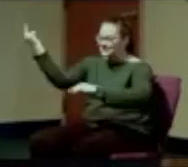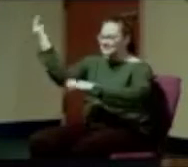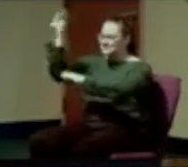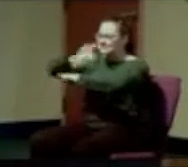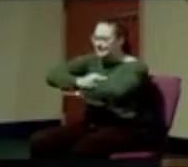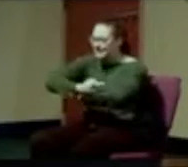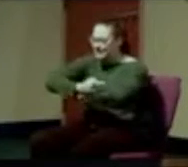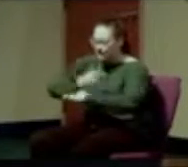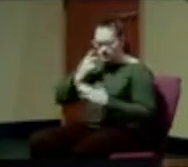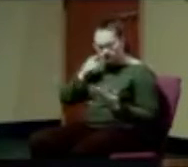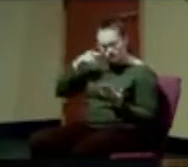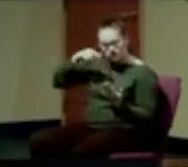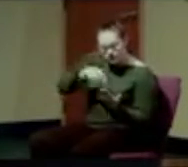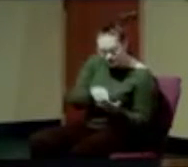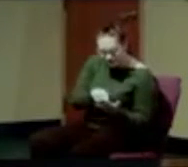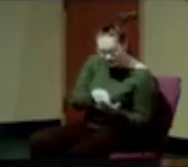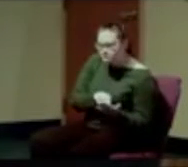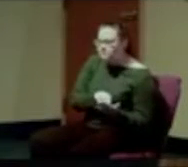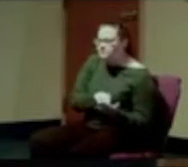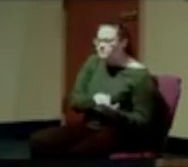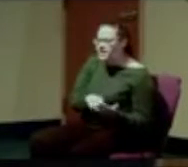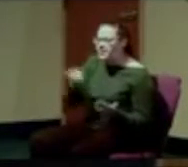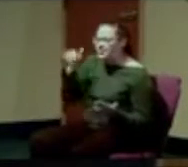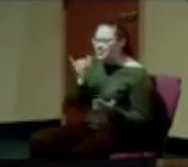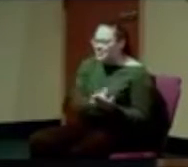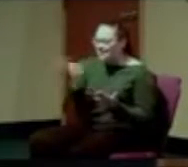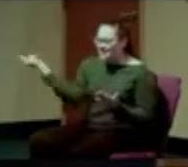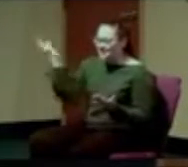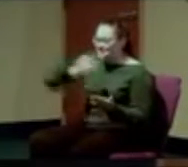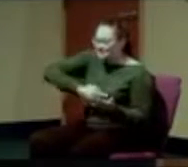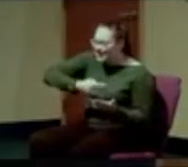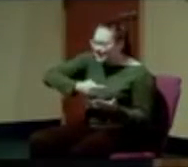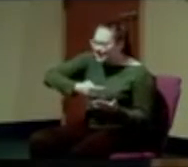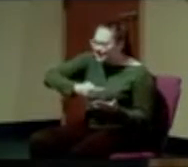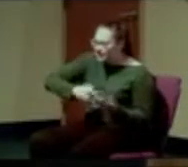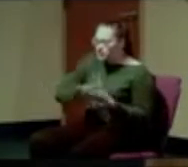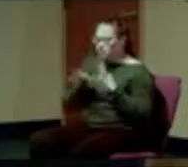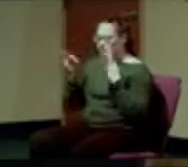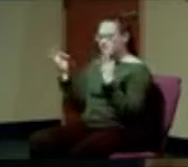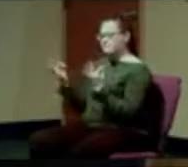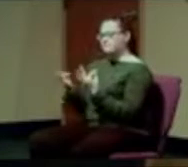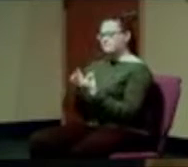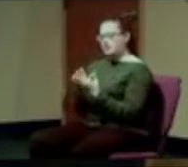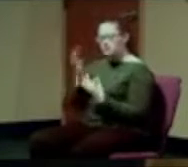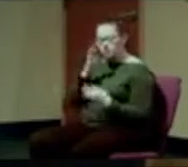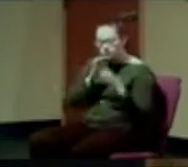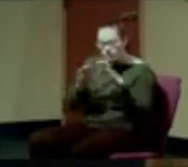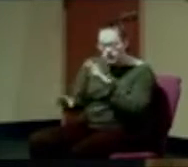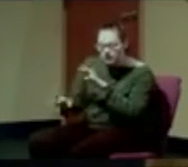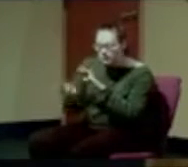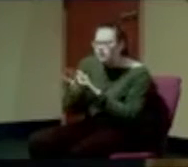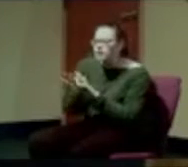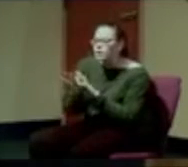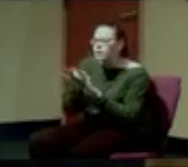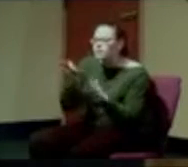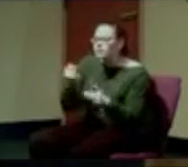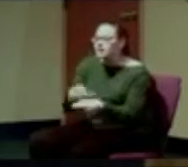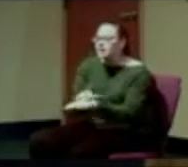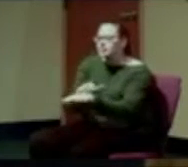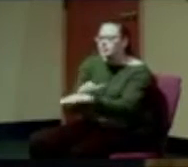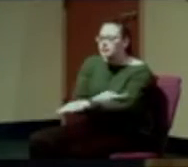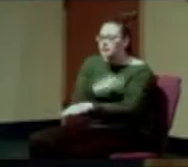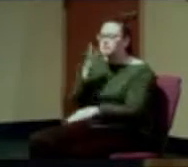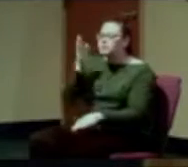at in Scripture, on that day, that was the day the family selected the lamb that would be